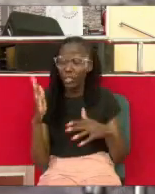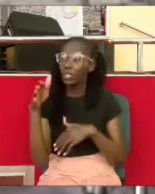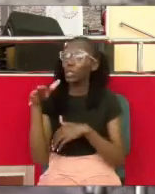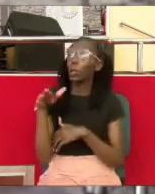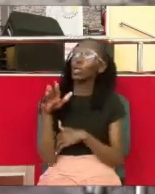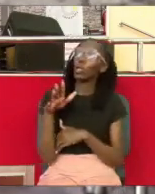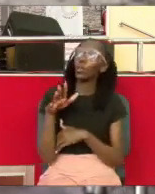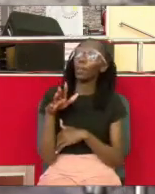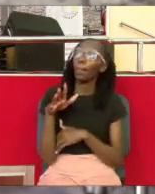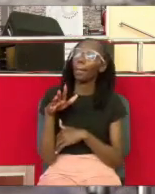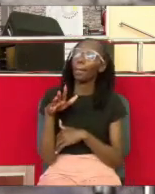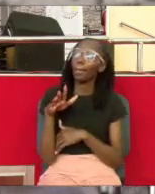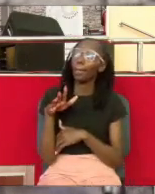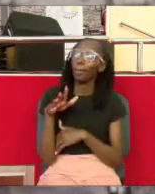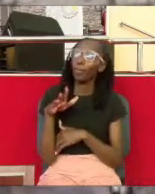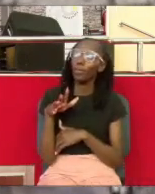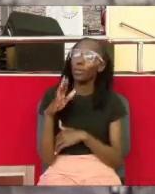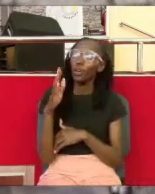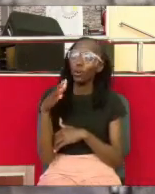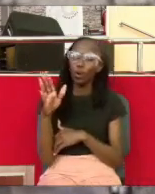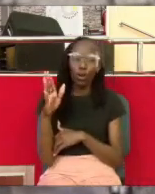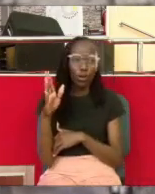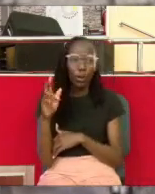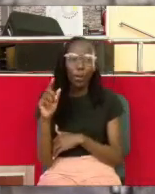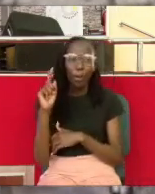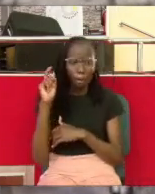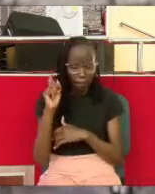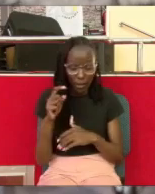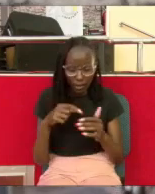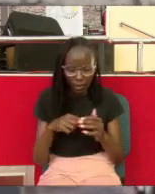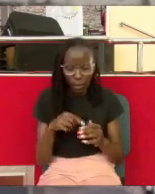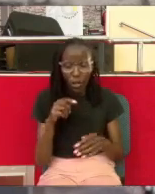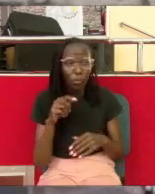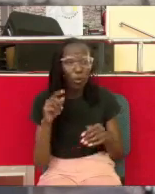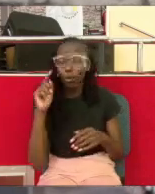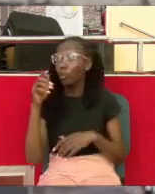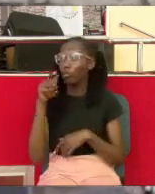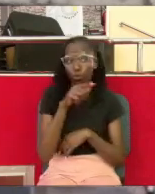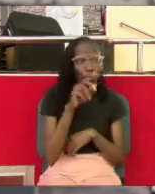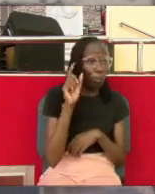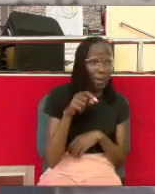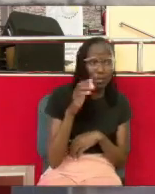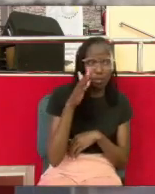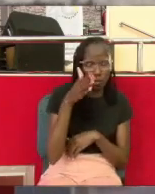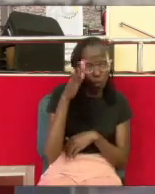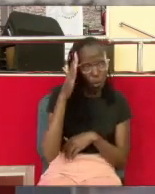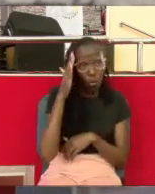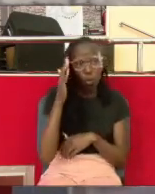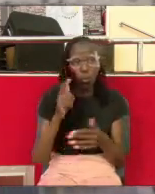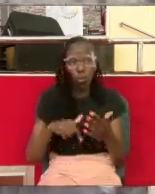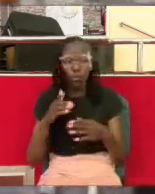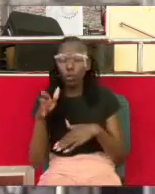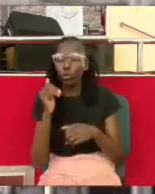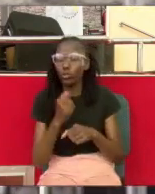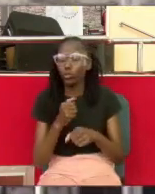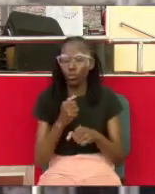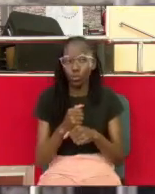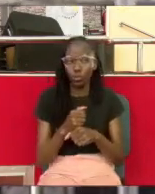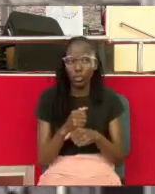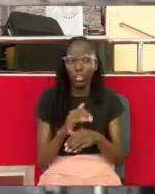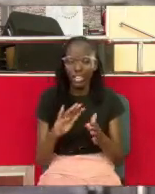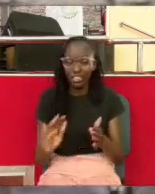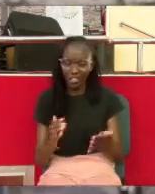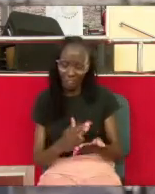you have to know what He has done in your life. And when you look at it, then you wonder, is this God